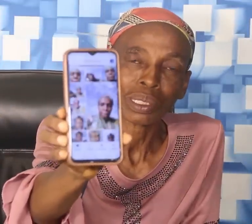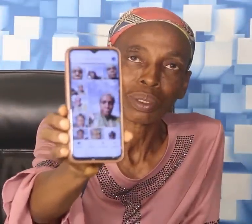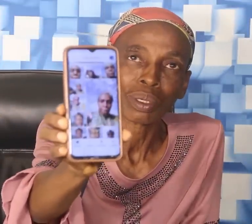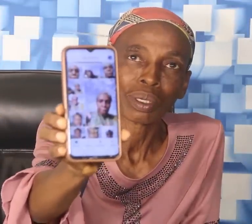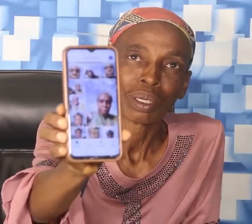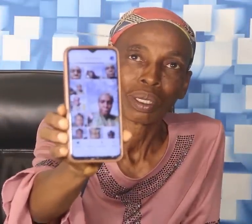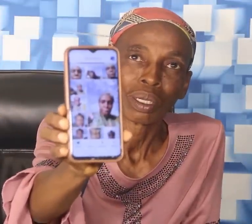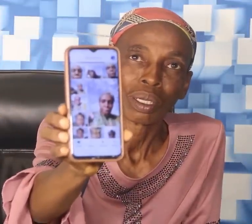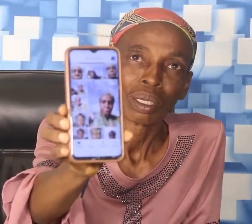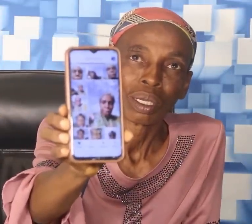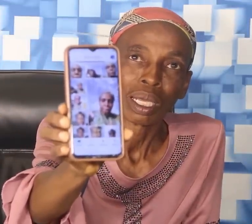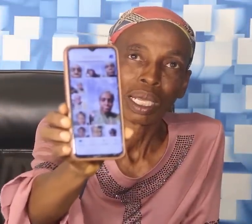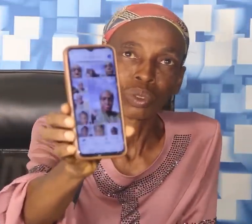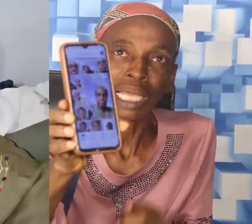there.